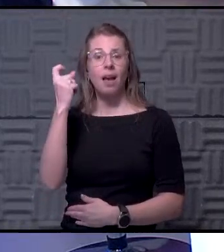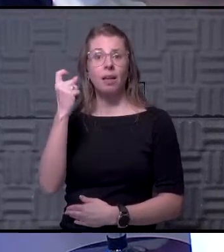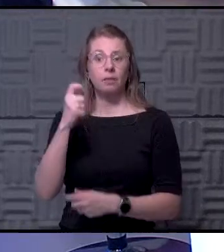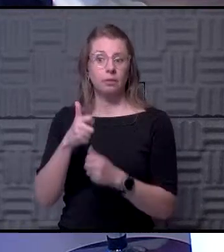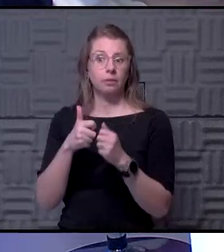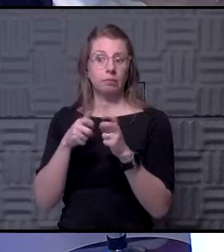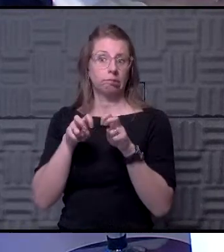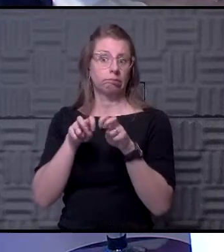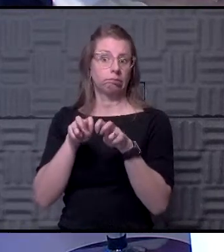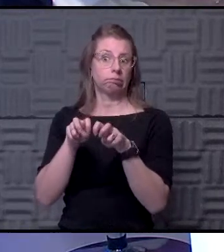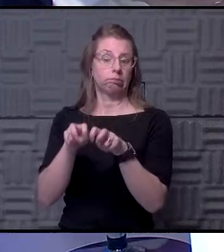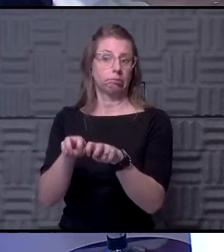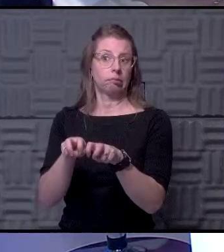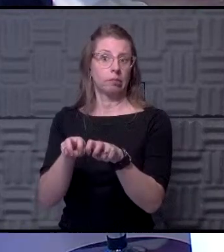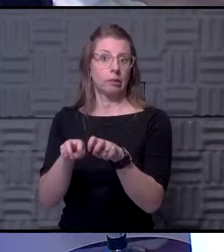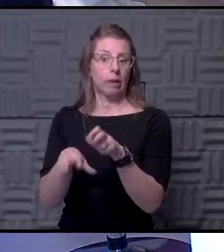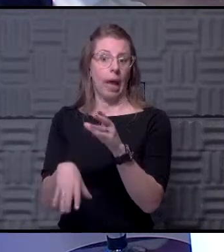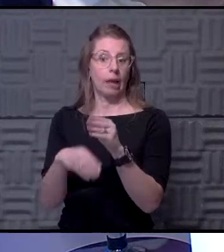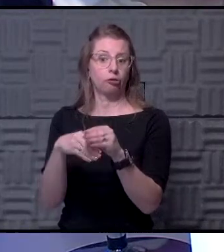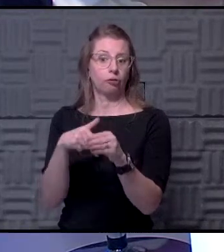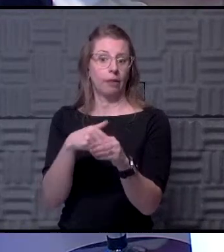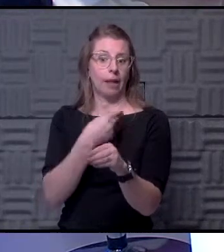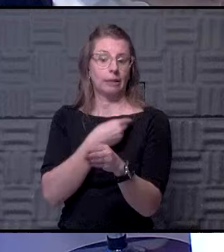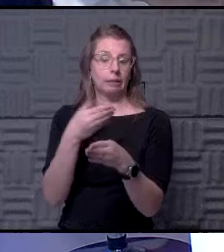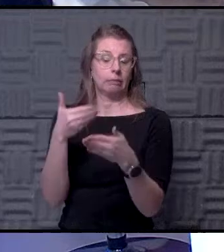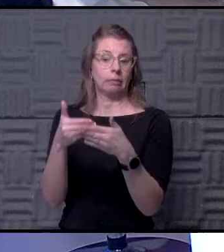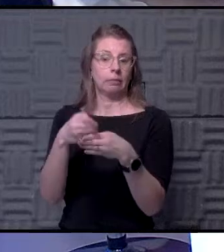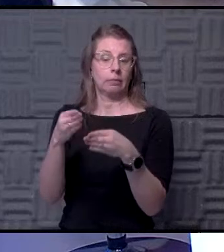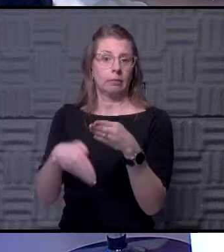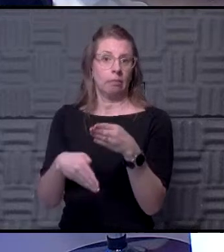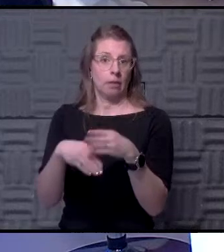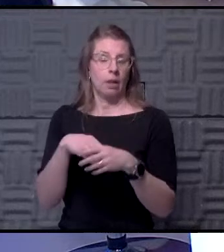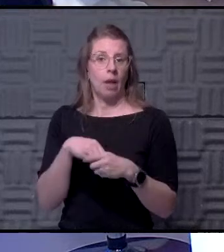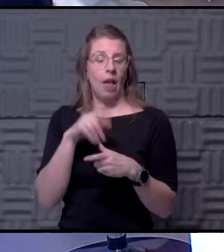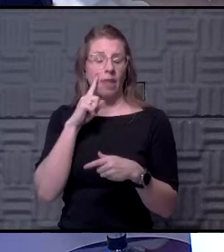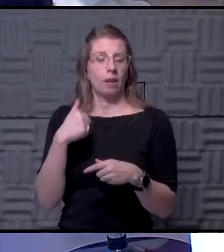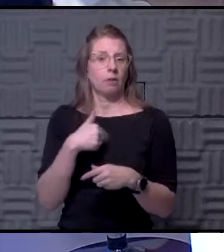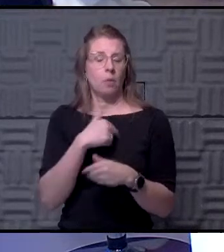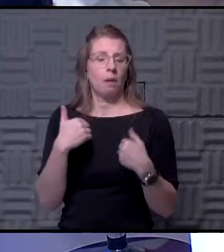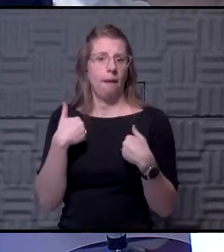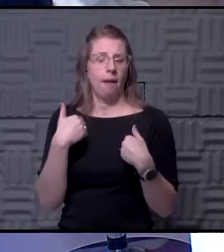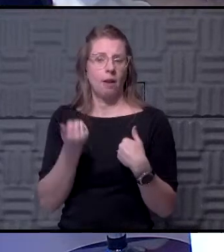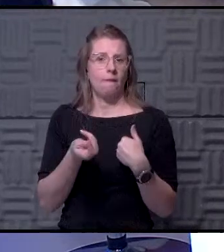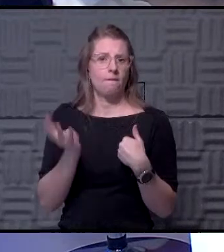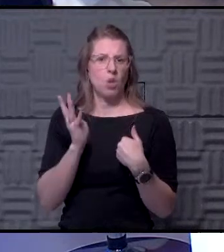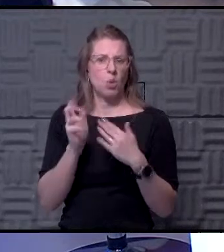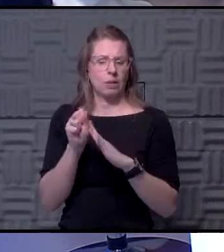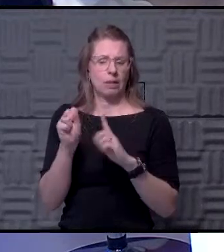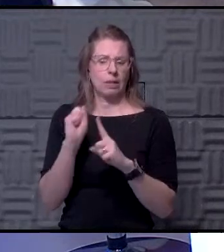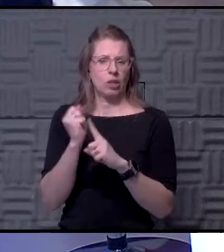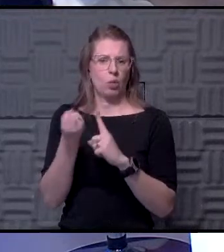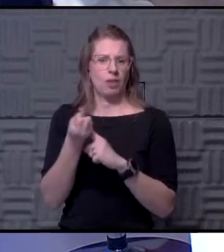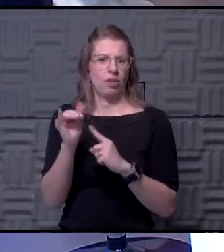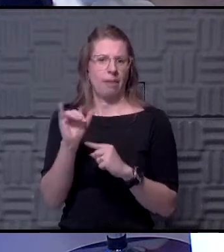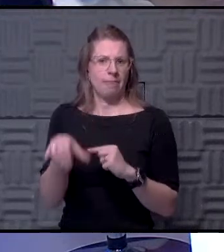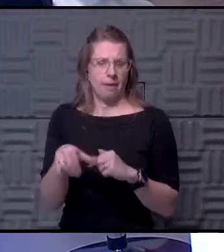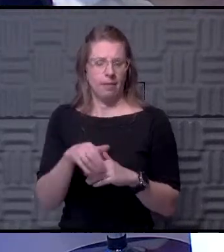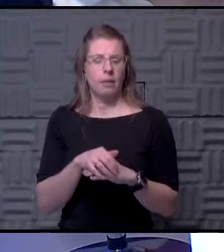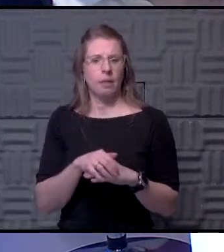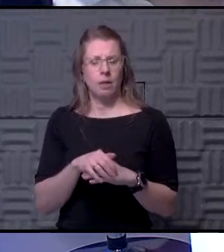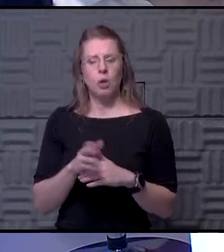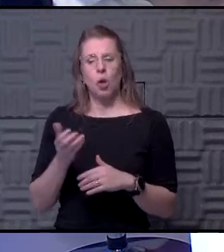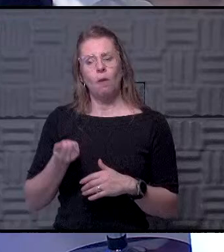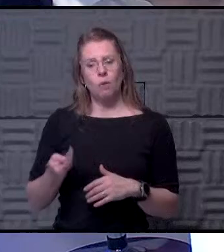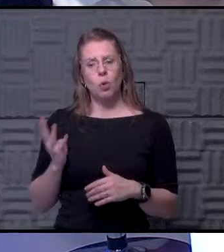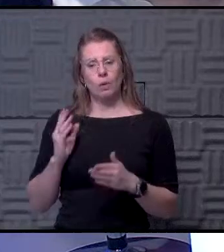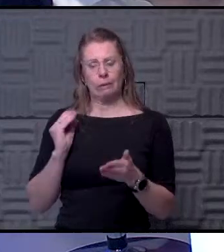along and there was extra vaccine at the end, I think we had just a few situations of Yeah, that. we've had a few cases like that where we